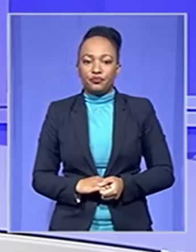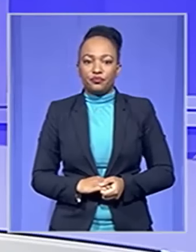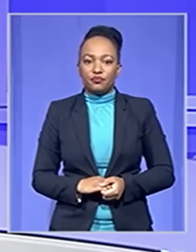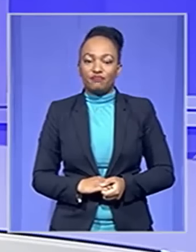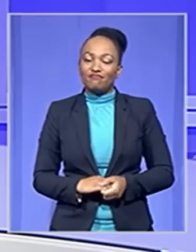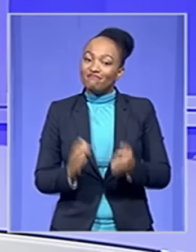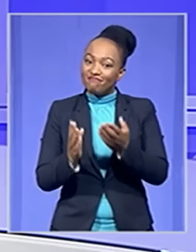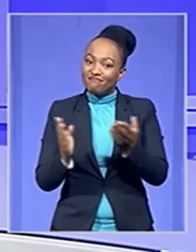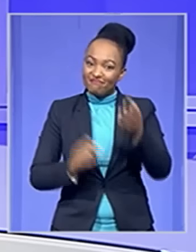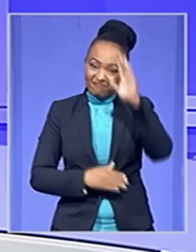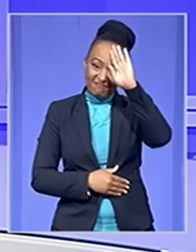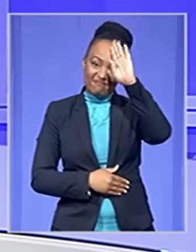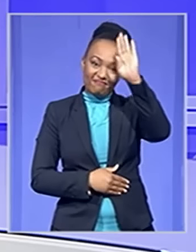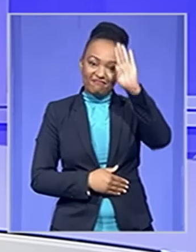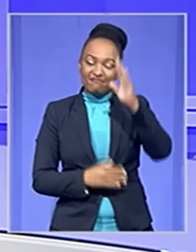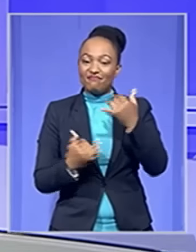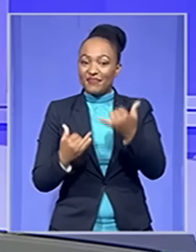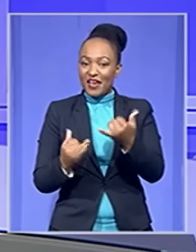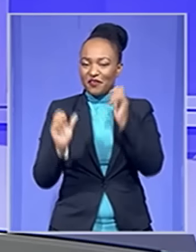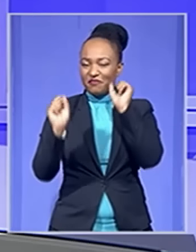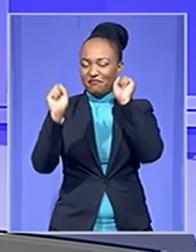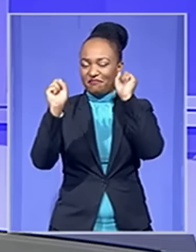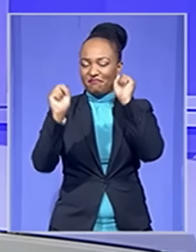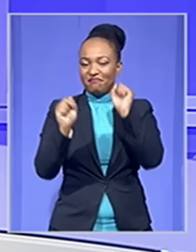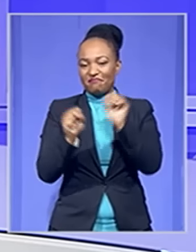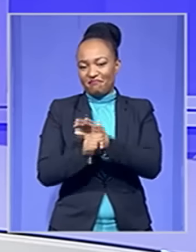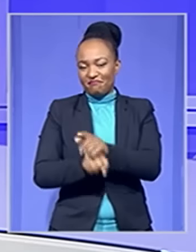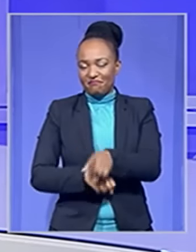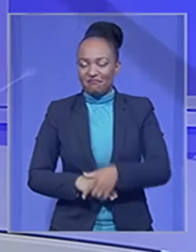Mo gaetsho madume tla re inosekang nkgo.